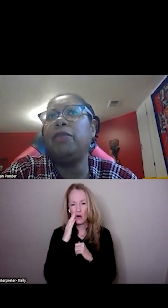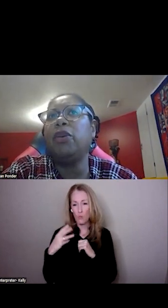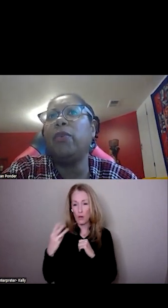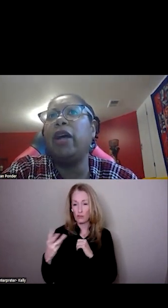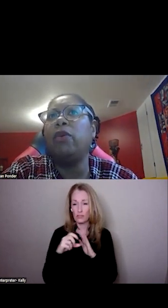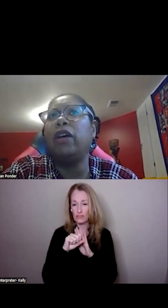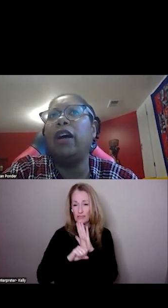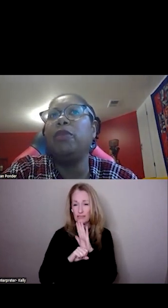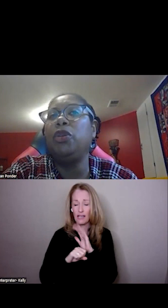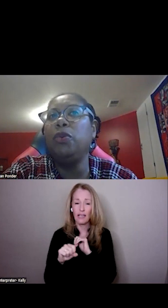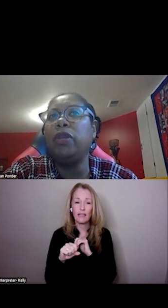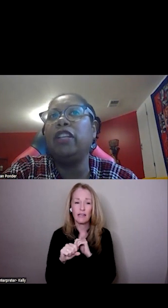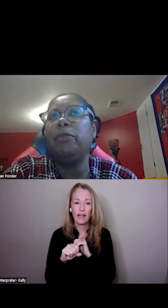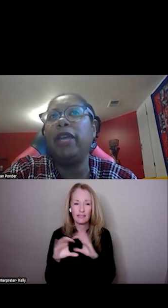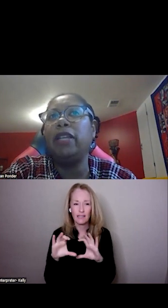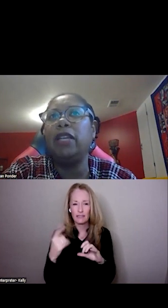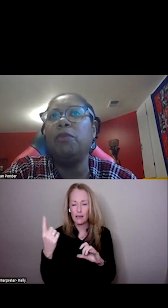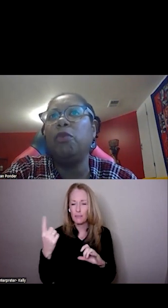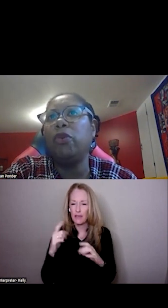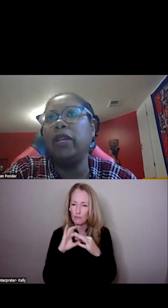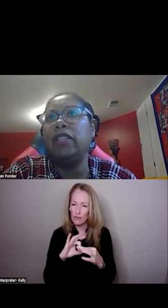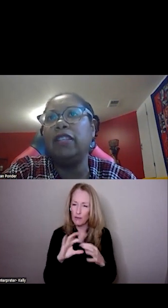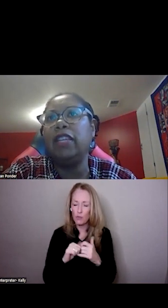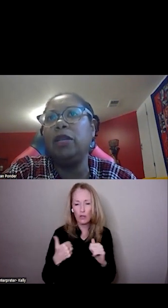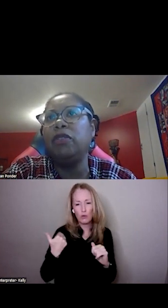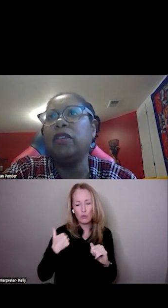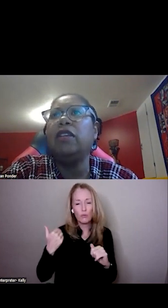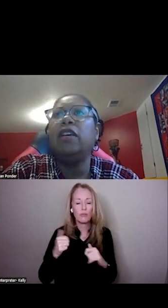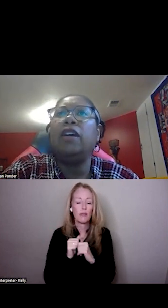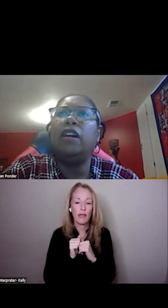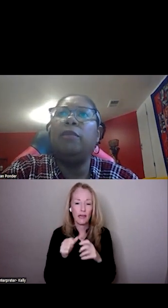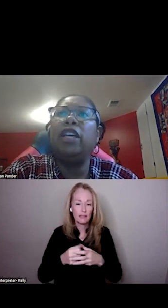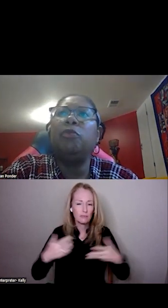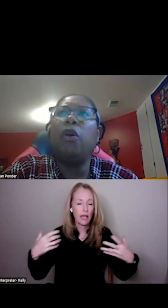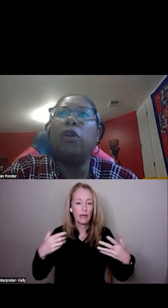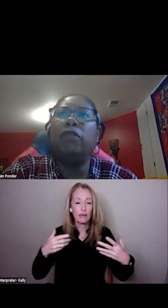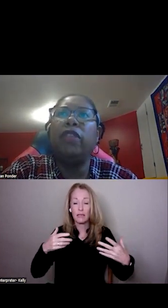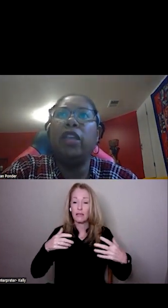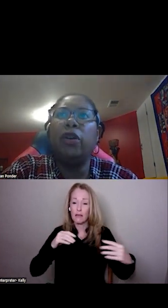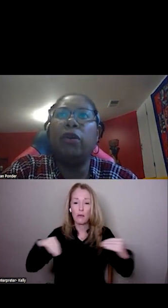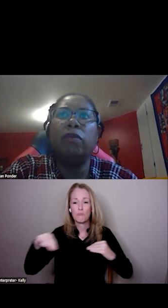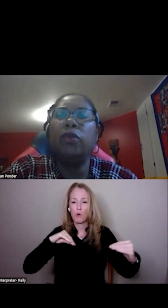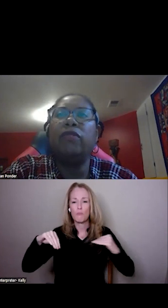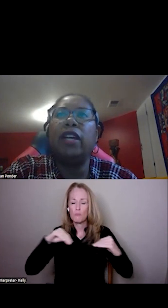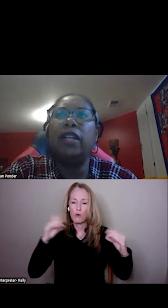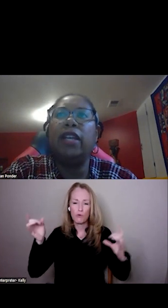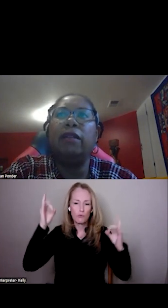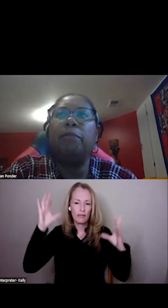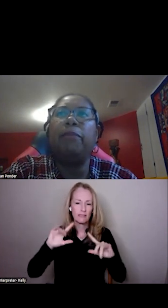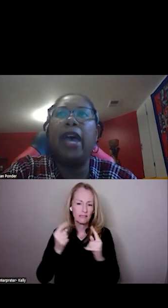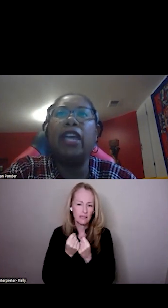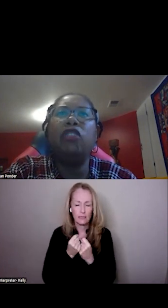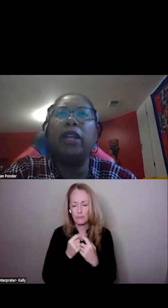done something around youth and expanding mobile crisis teams as part of their sort of